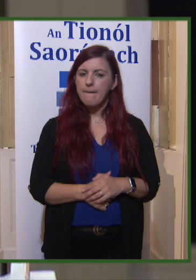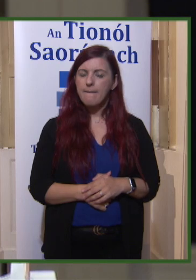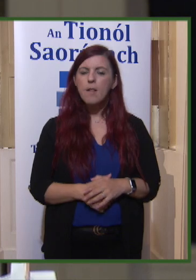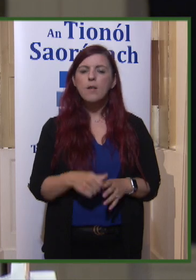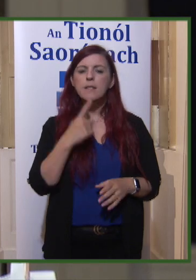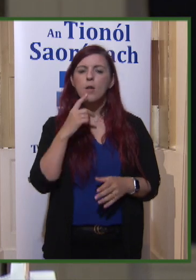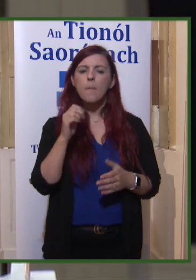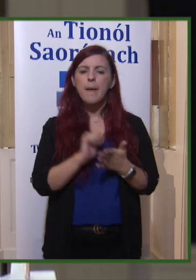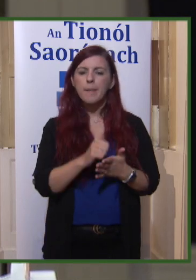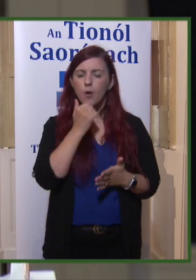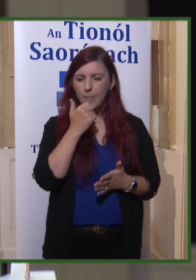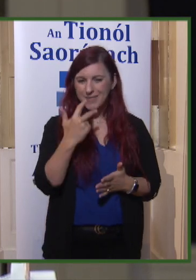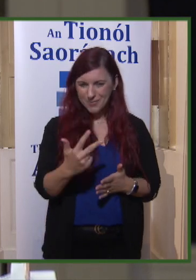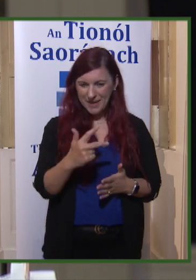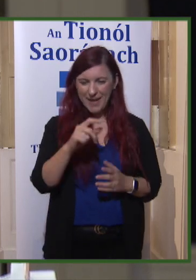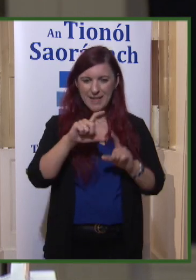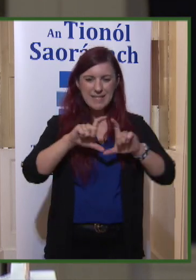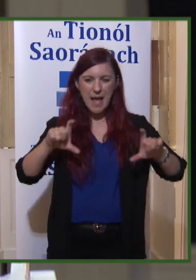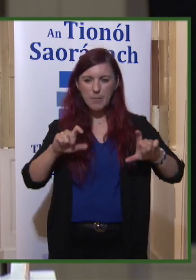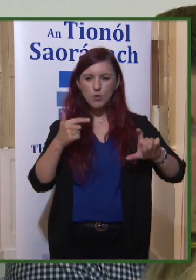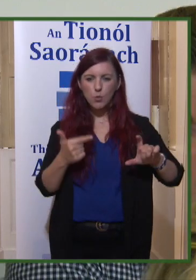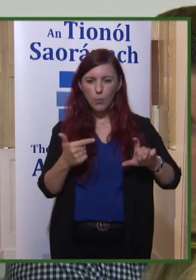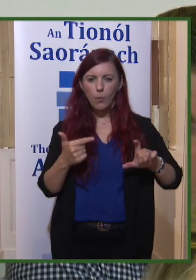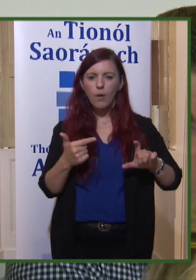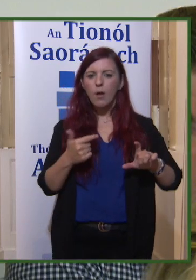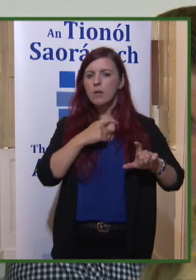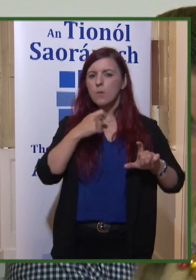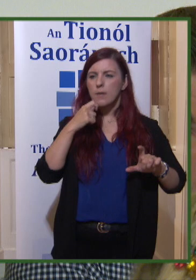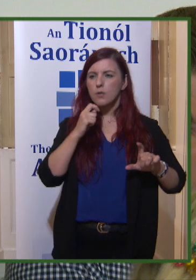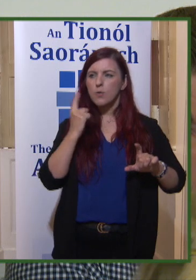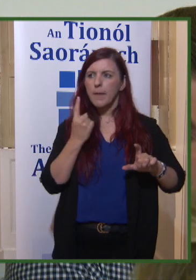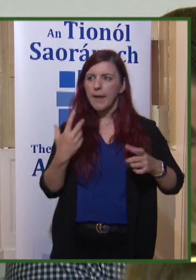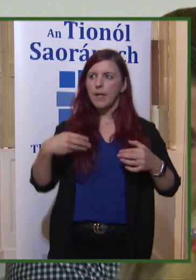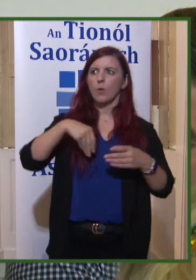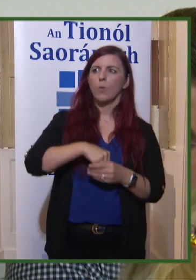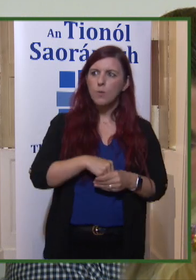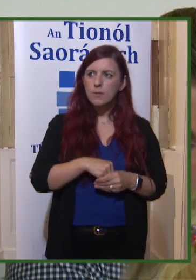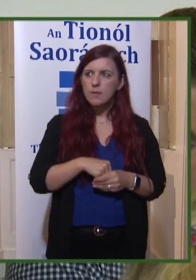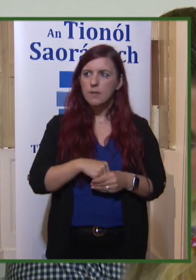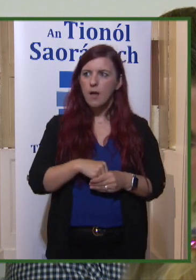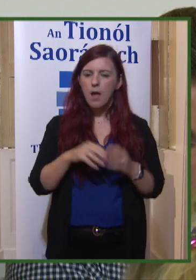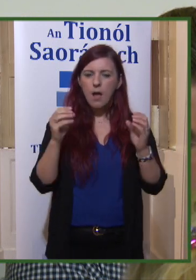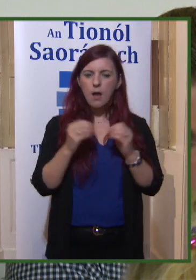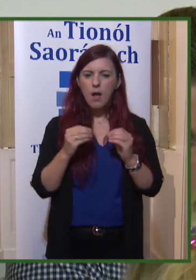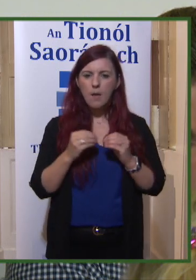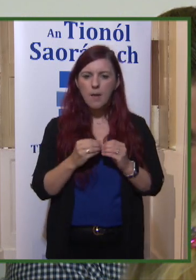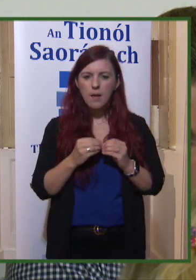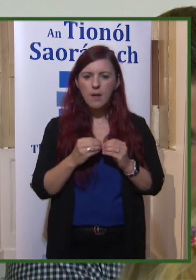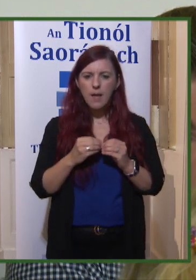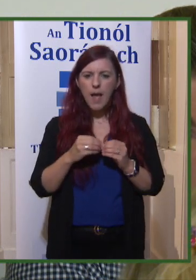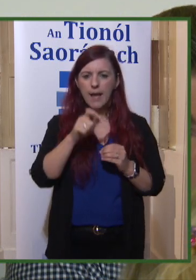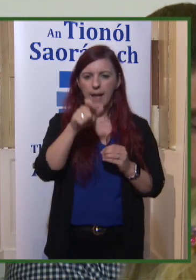ballot paper number 3, table 2, to be included on the ballot paper, comma, a candidate